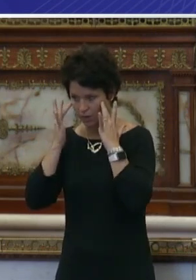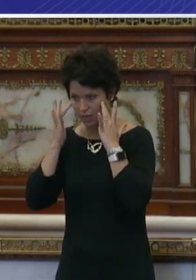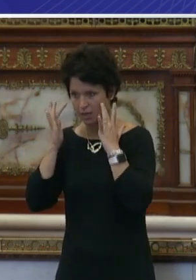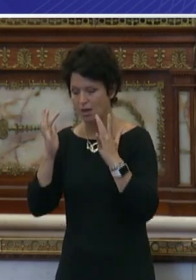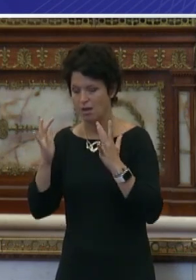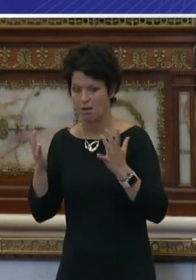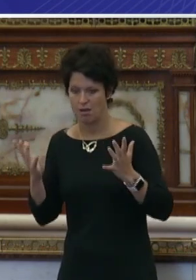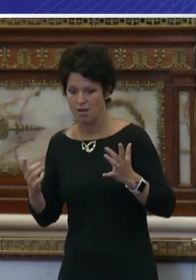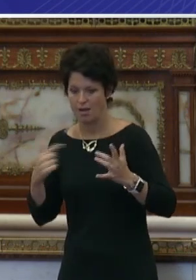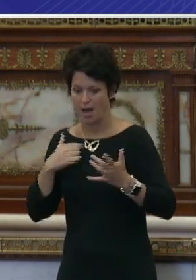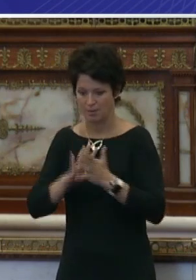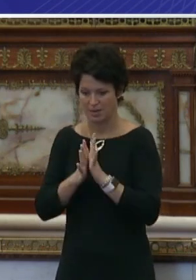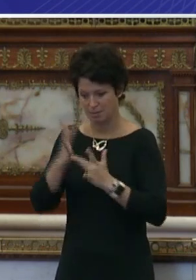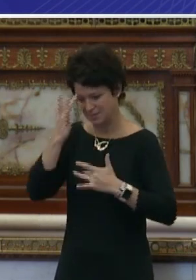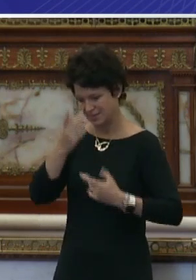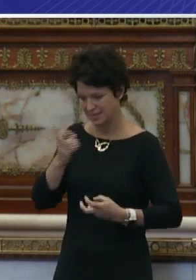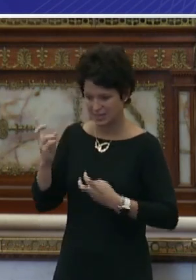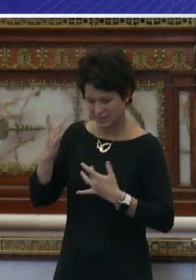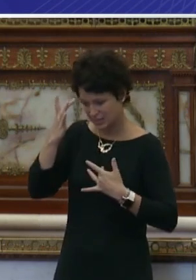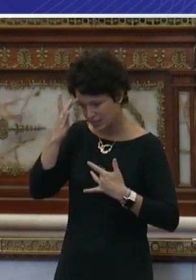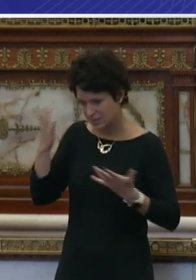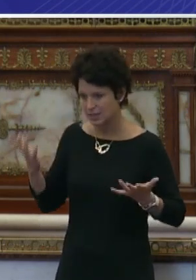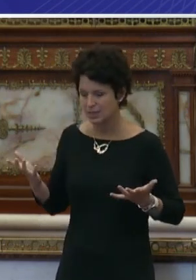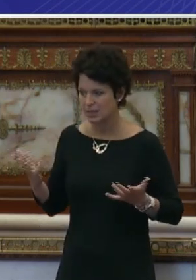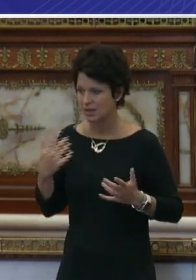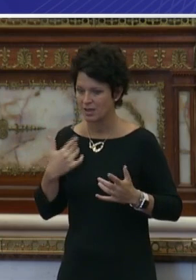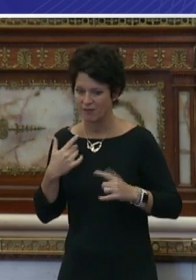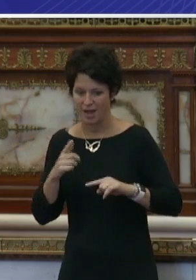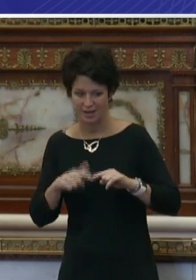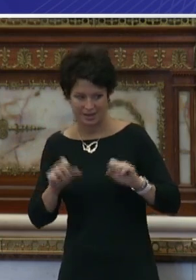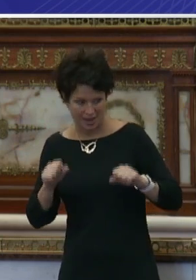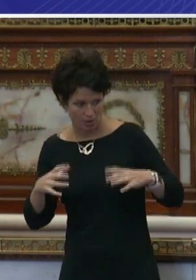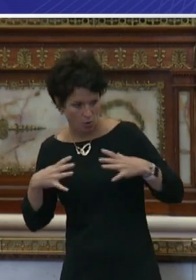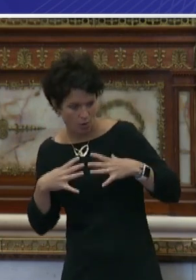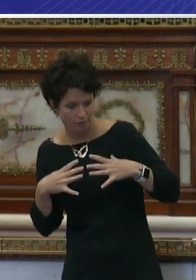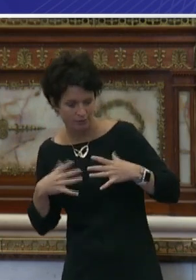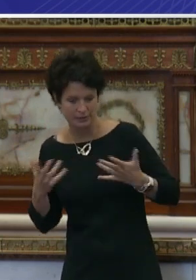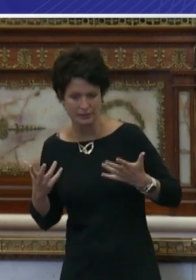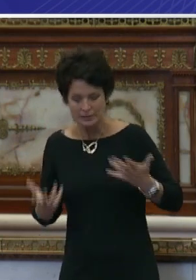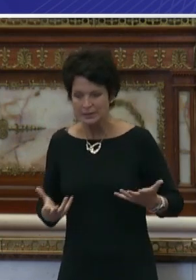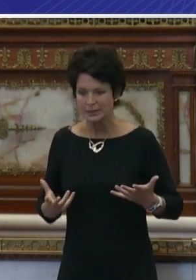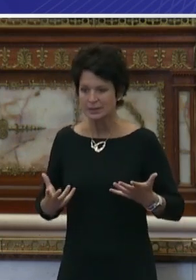if I get sick and if I can take off, that's really is